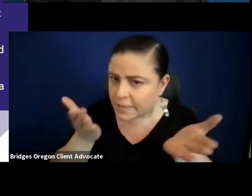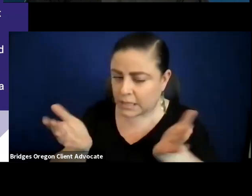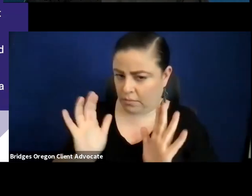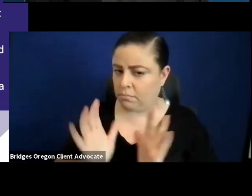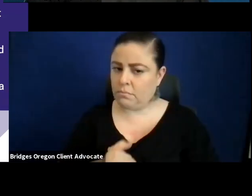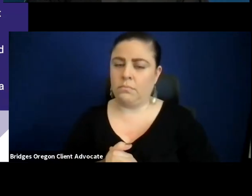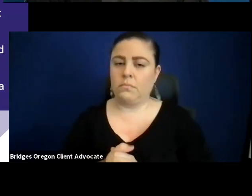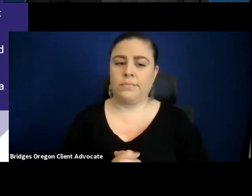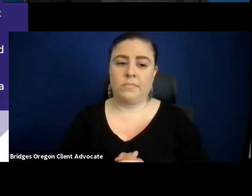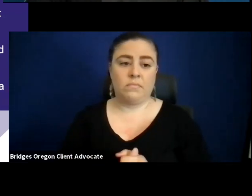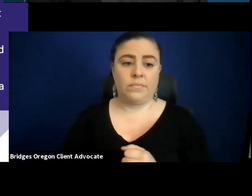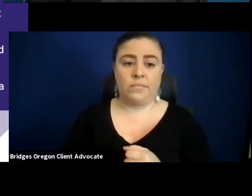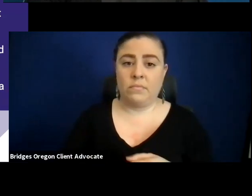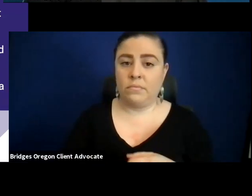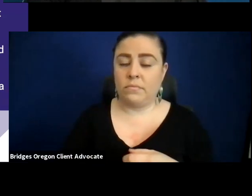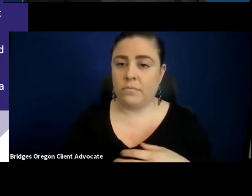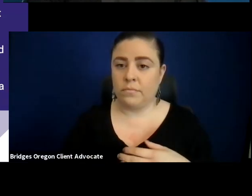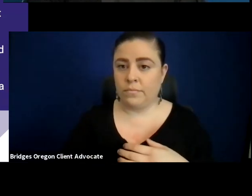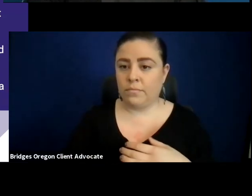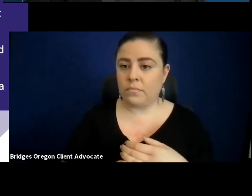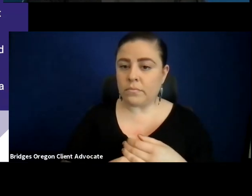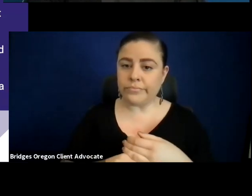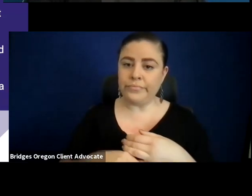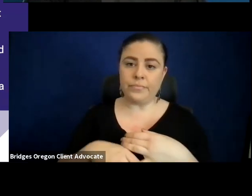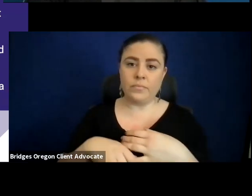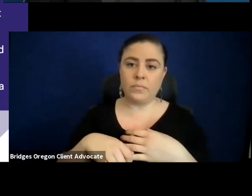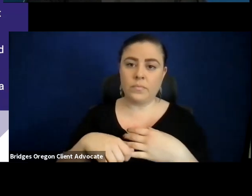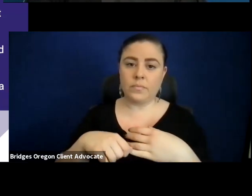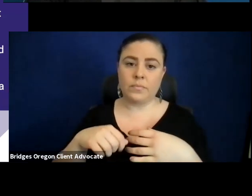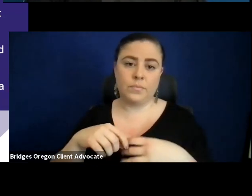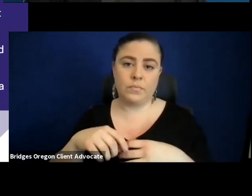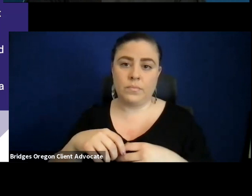can provide coverage of interpreting services as well.